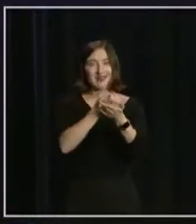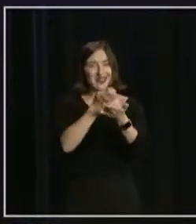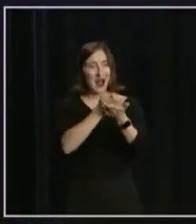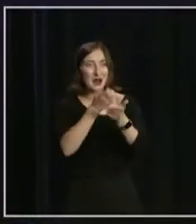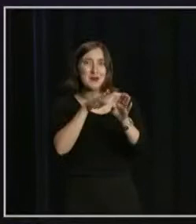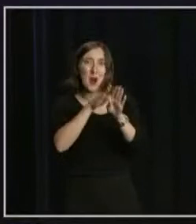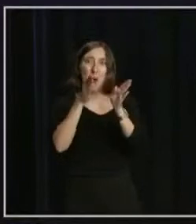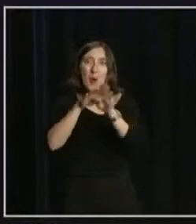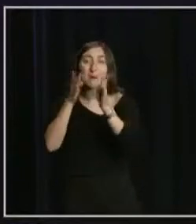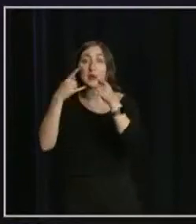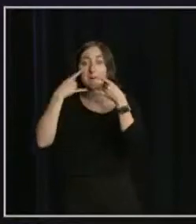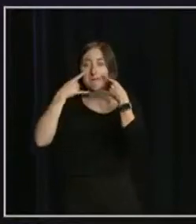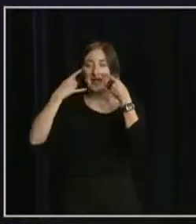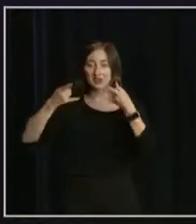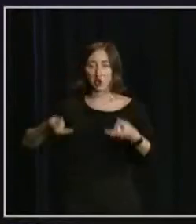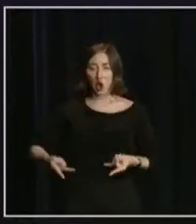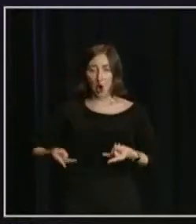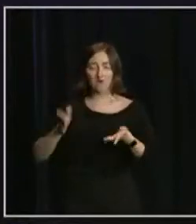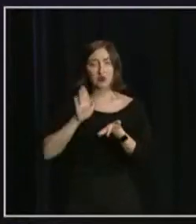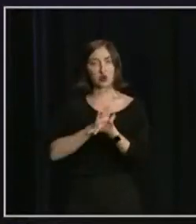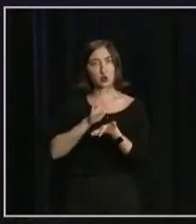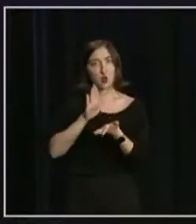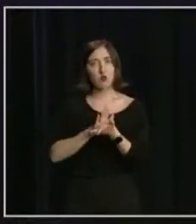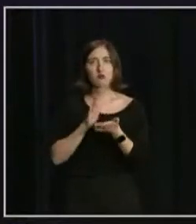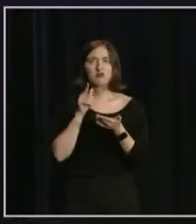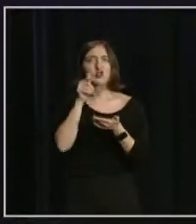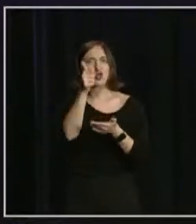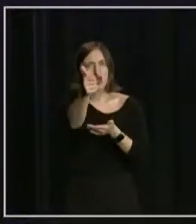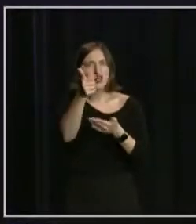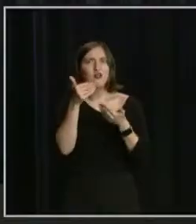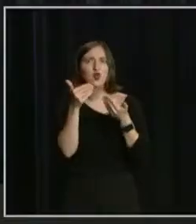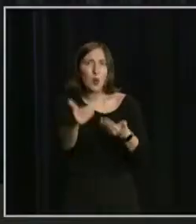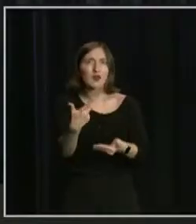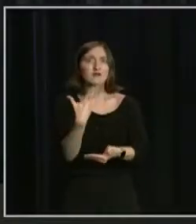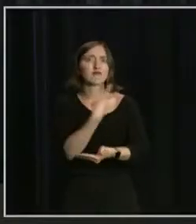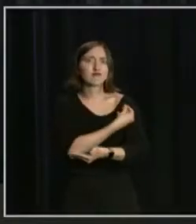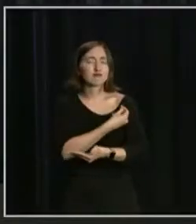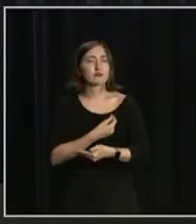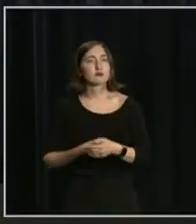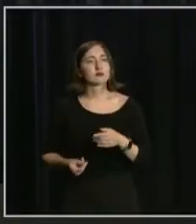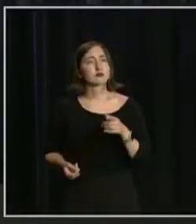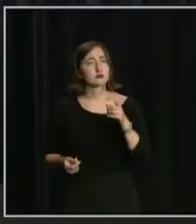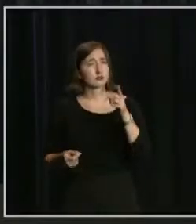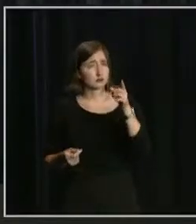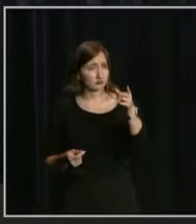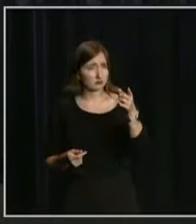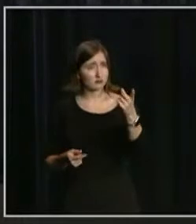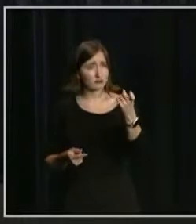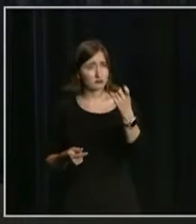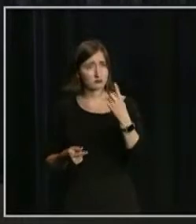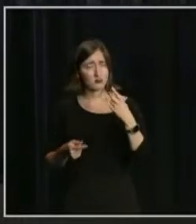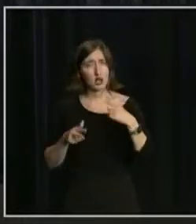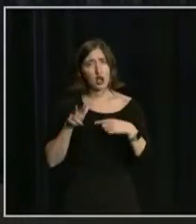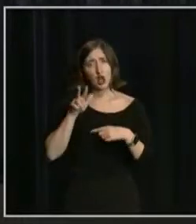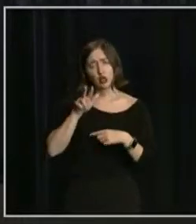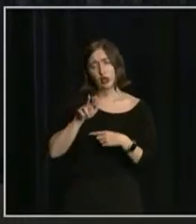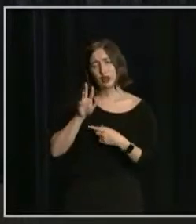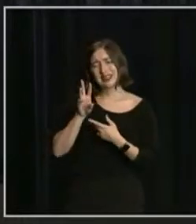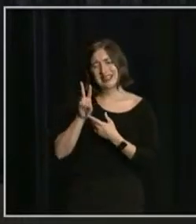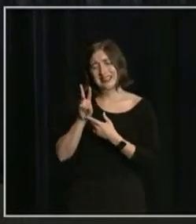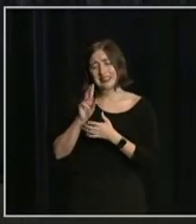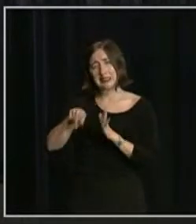masks off in school, get vaccinated. It's only been 36 hours since the FDA announced approval for the